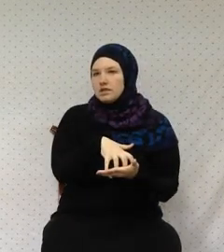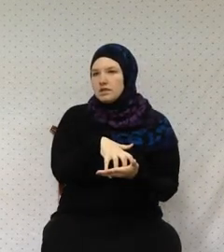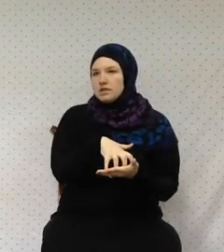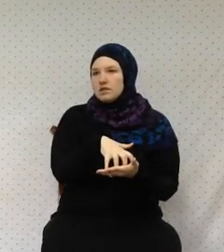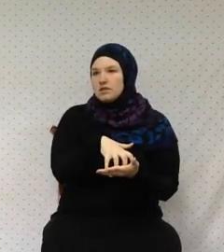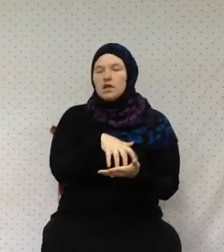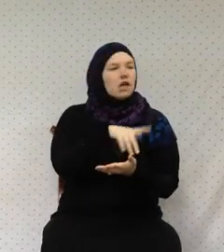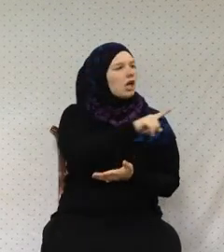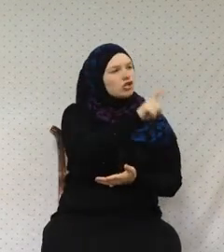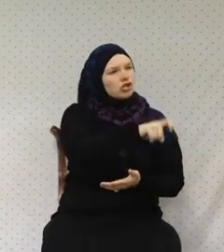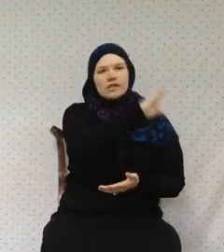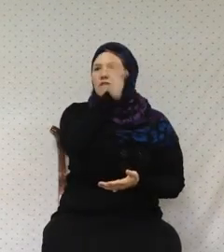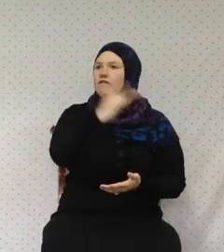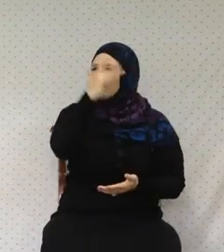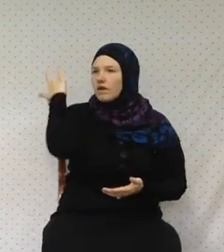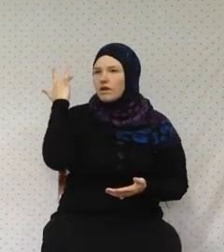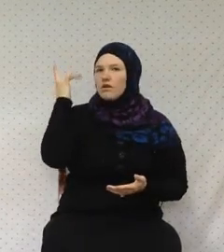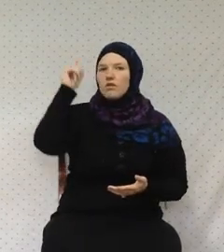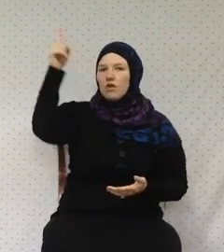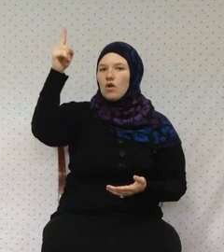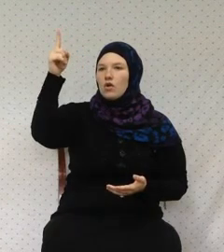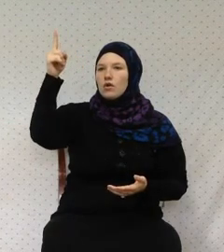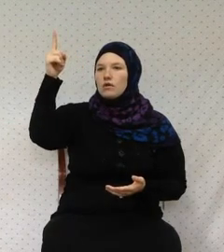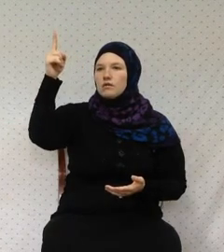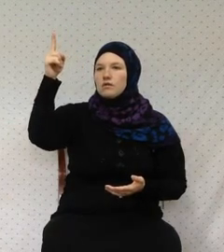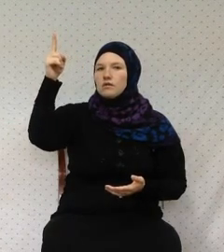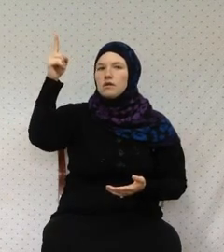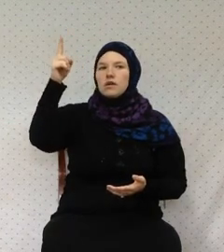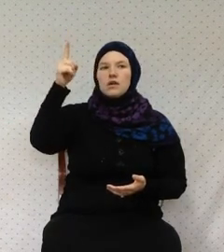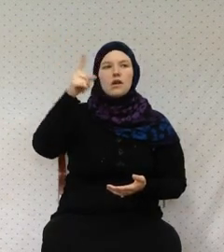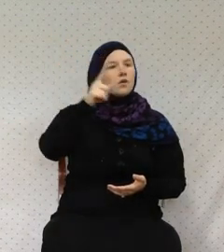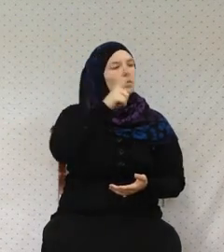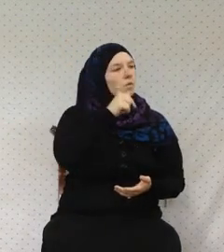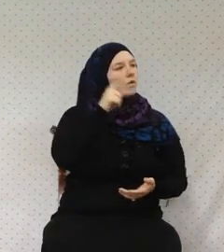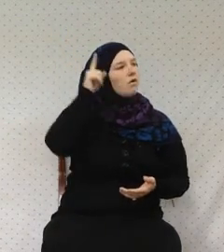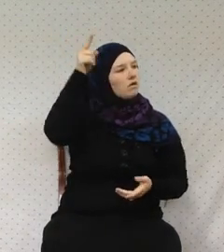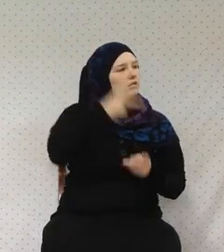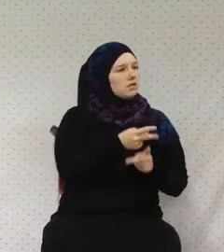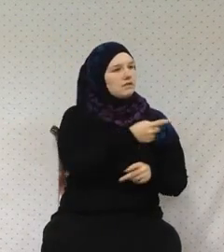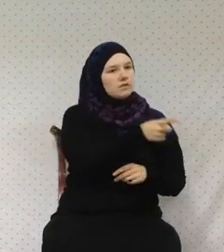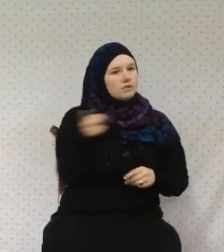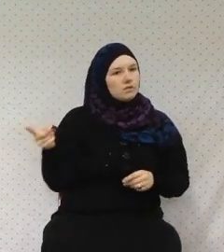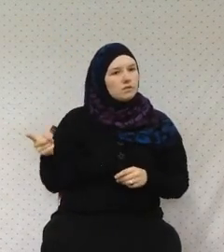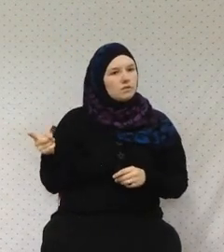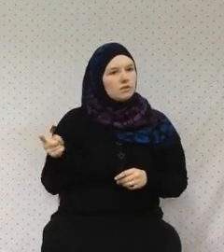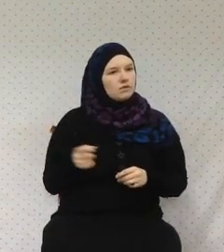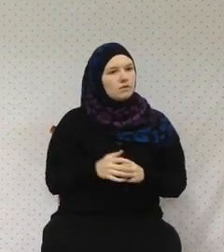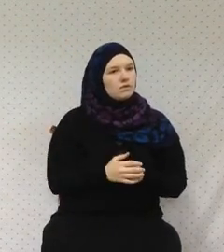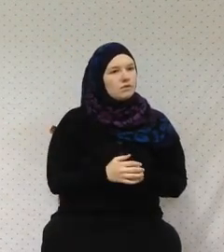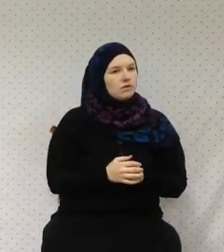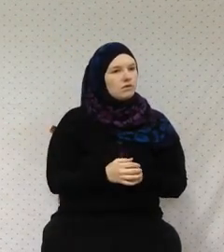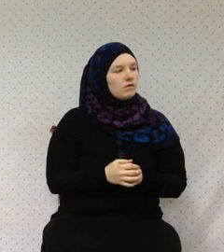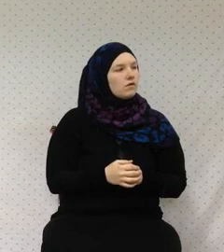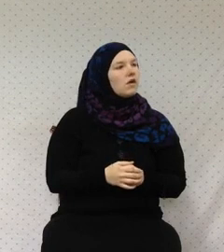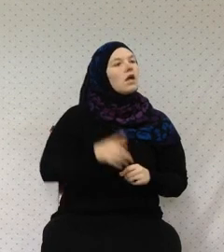Never wavered. Never forgot whom he is talking to. Never forgot whom he has spoken